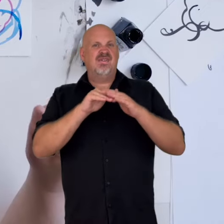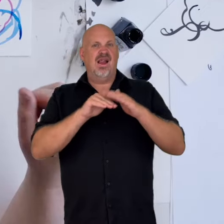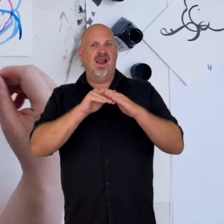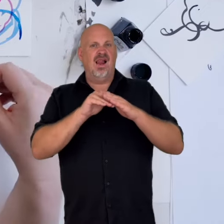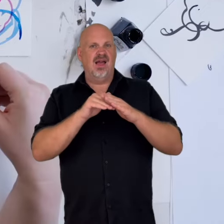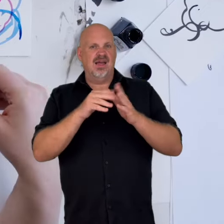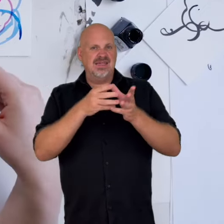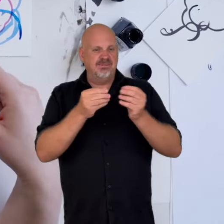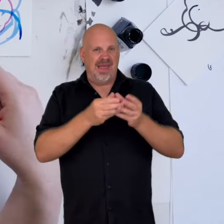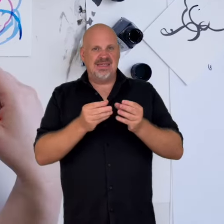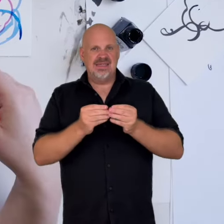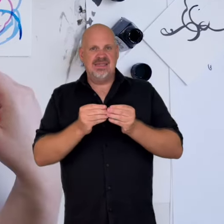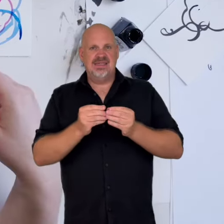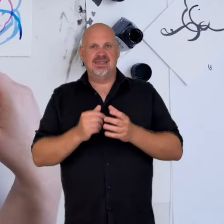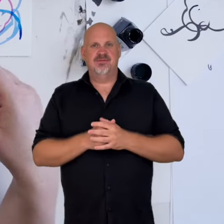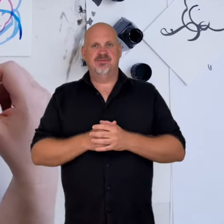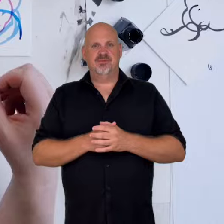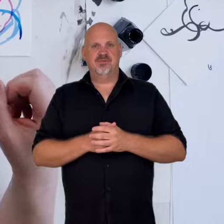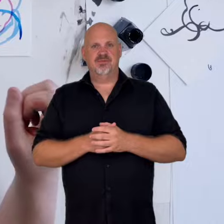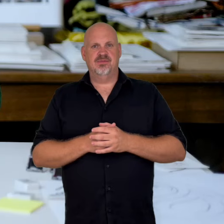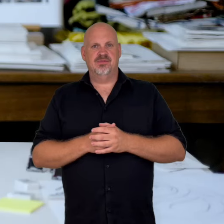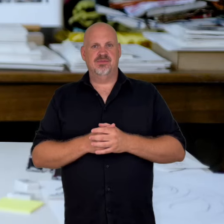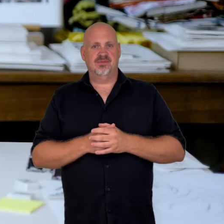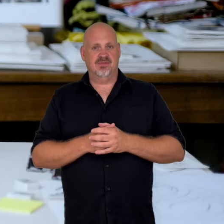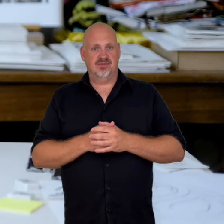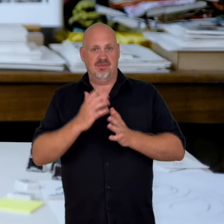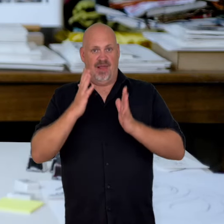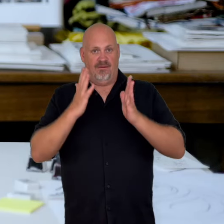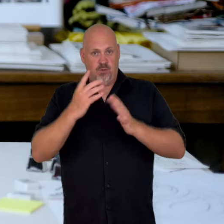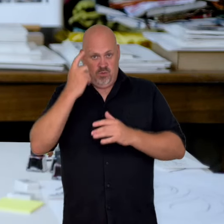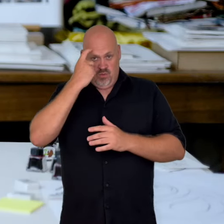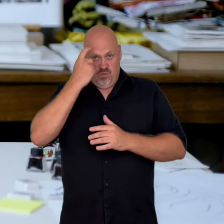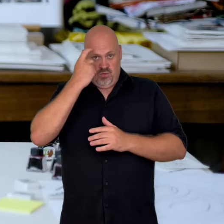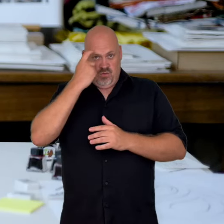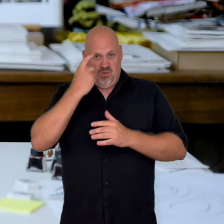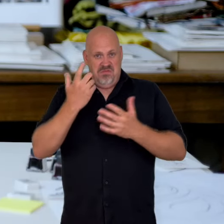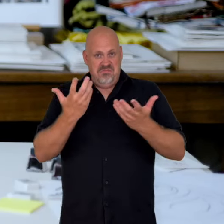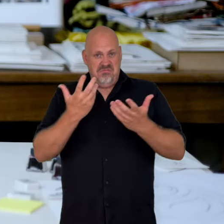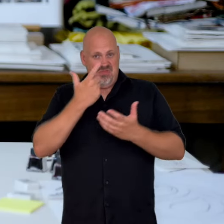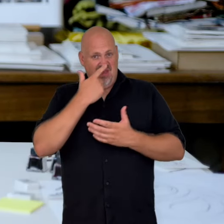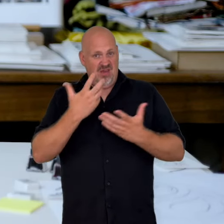And I think what would be nice also this time would be to maybe do